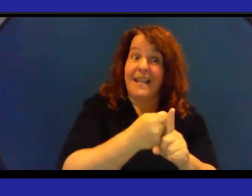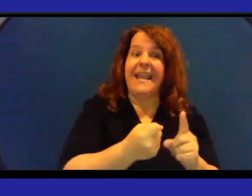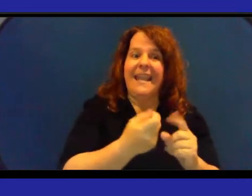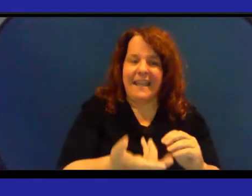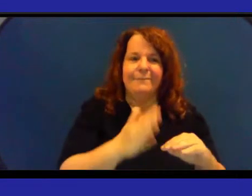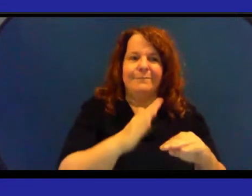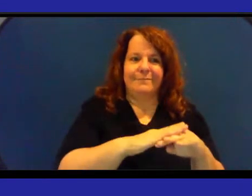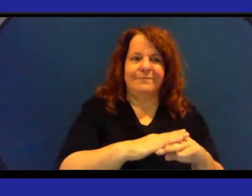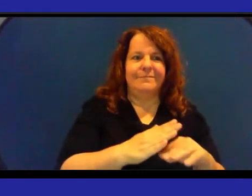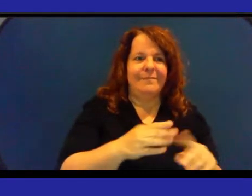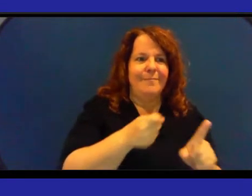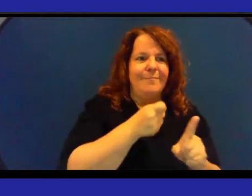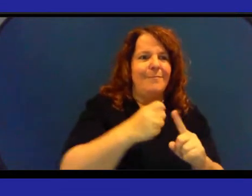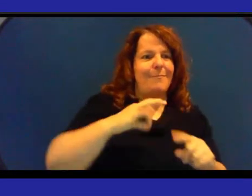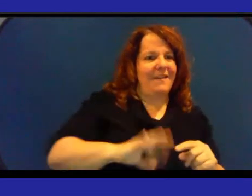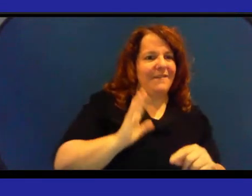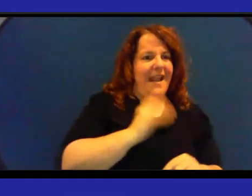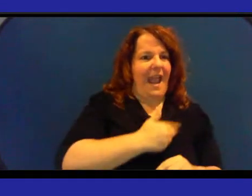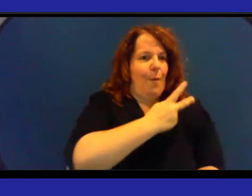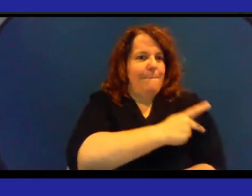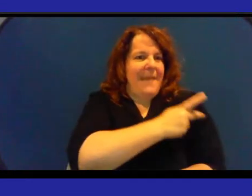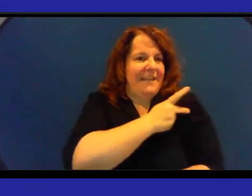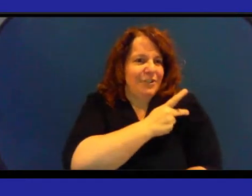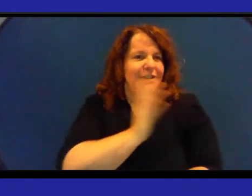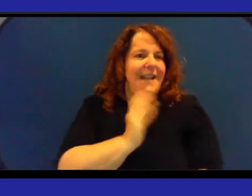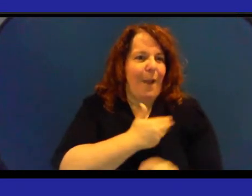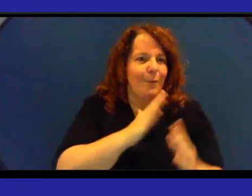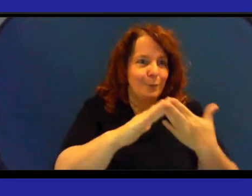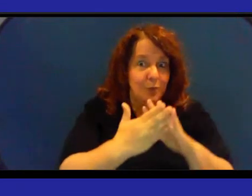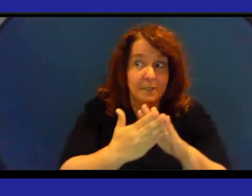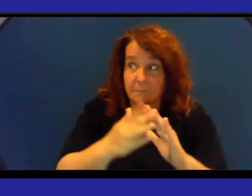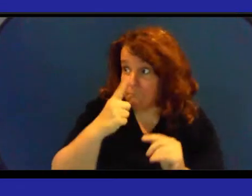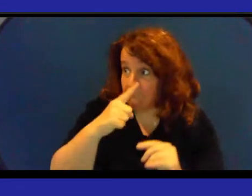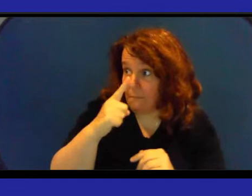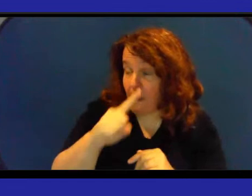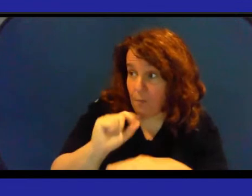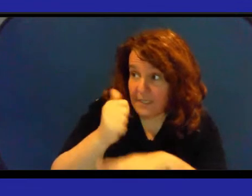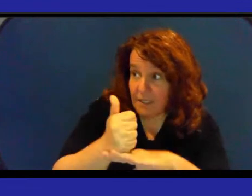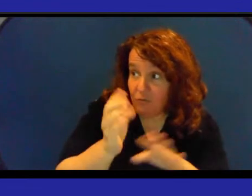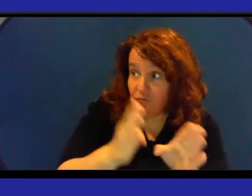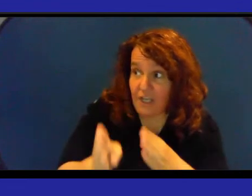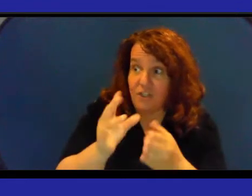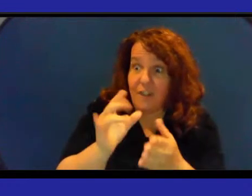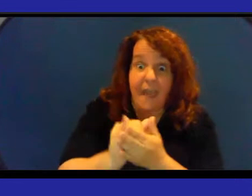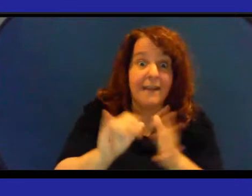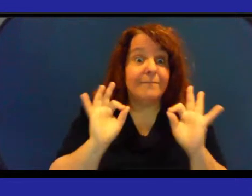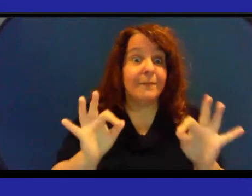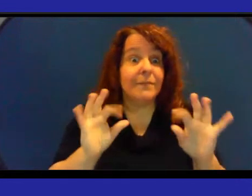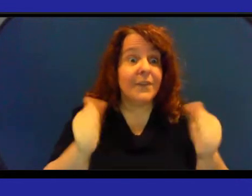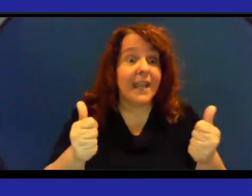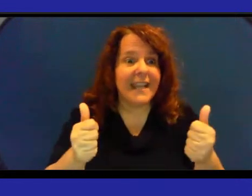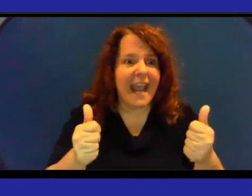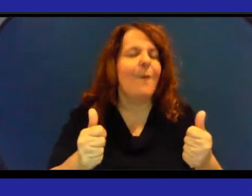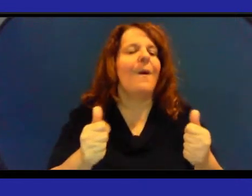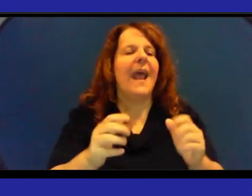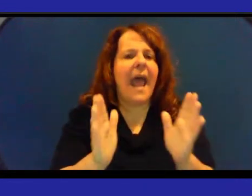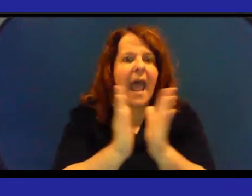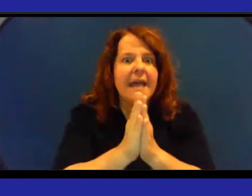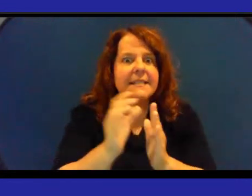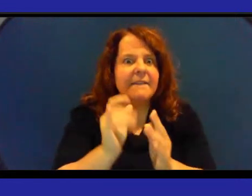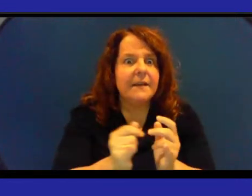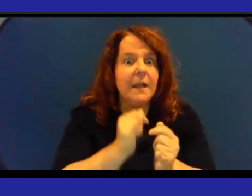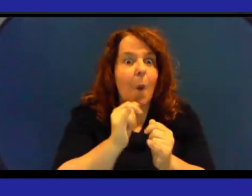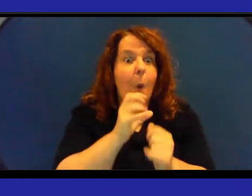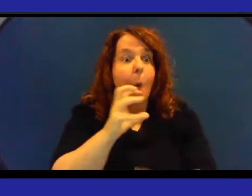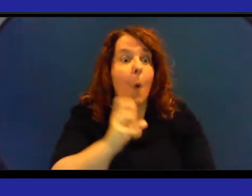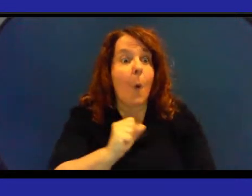So if that is okay, maybe we can arrange that. And with that, I would like to ask if there is any old